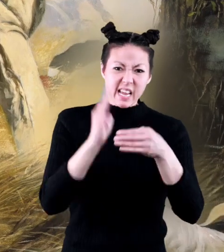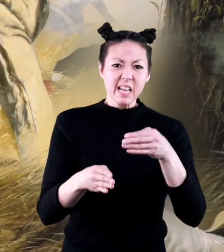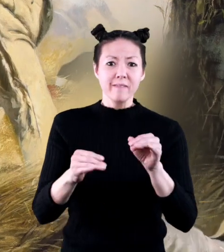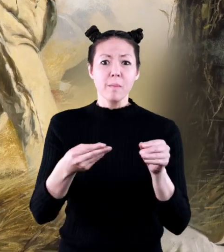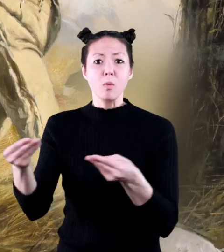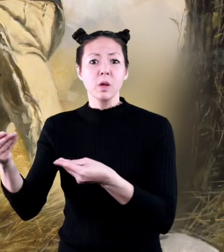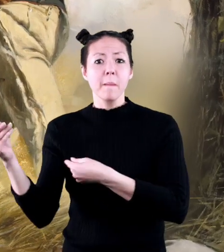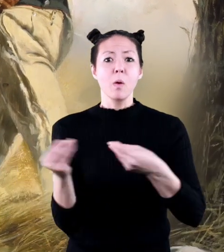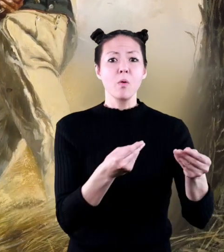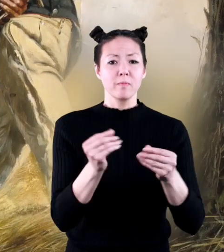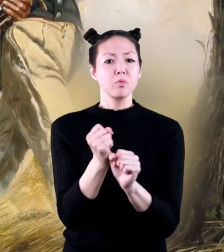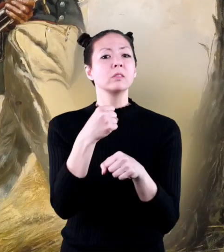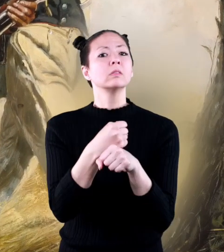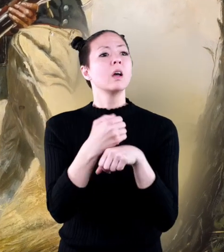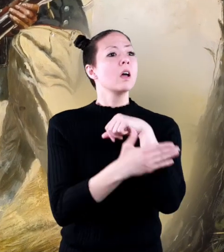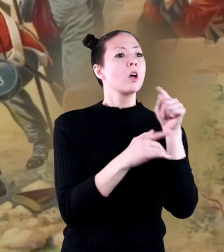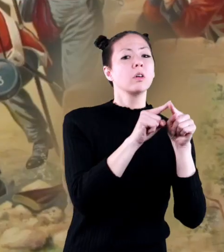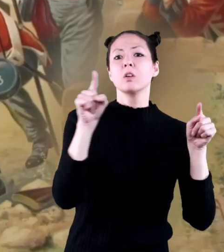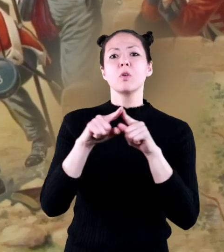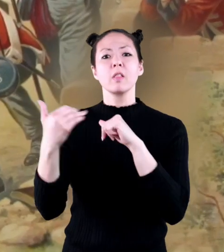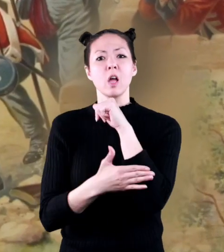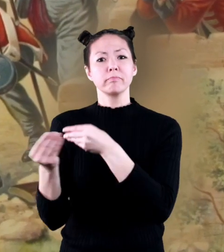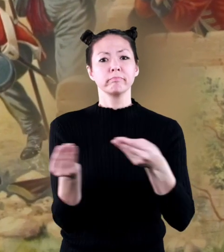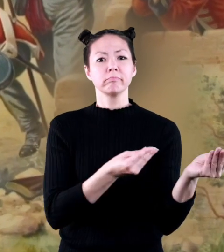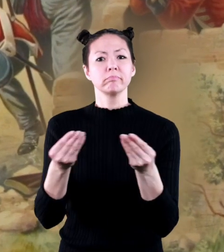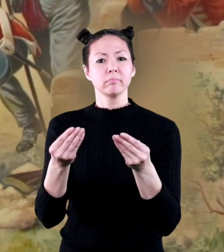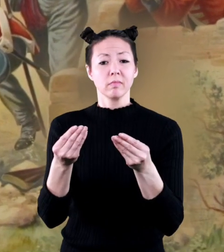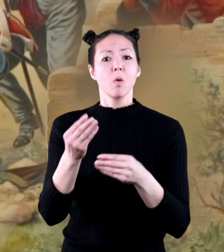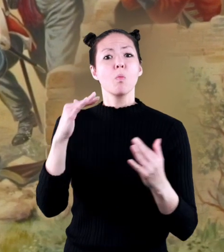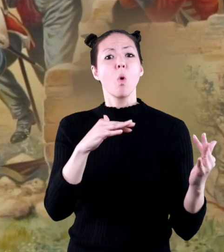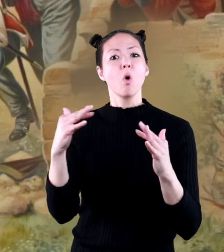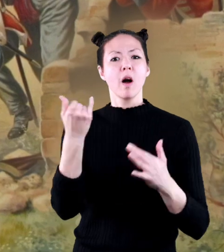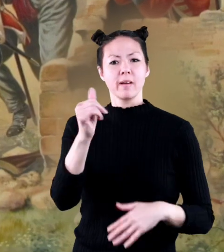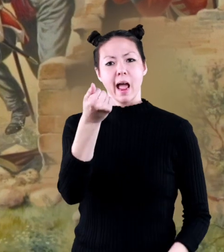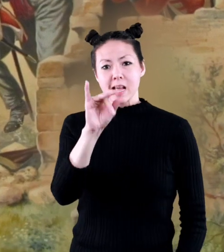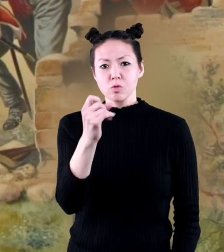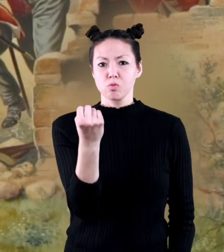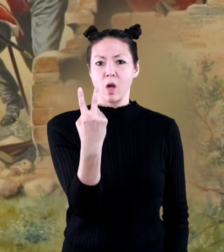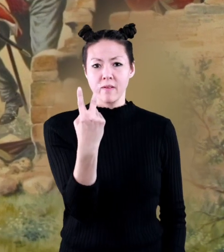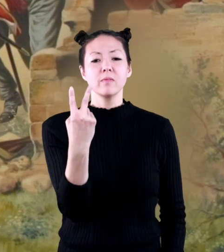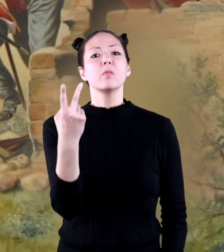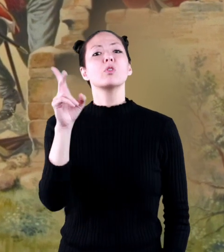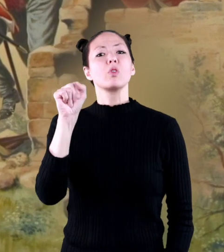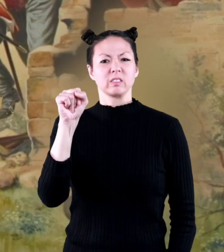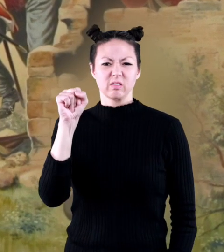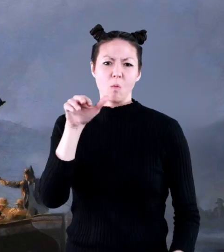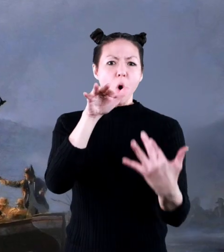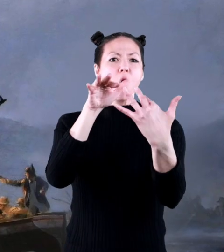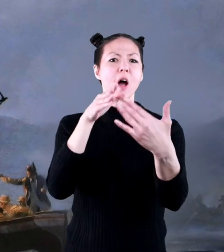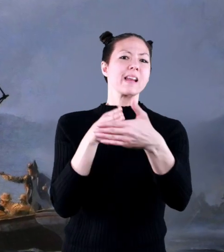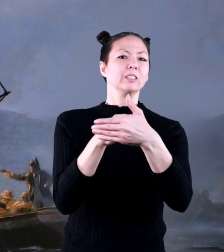export of products from other countries. In addition, the War of 1812, when the U.S. went to war against Great